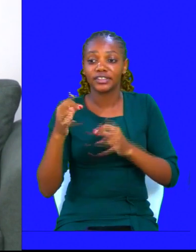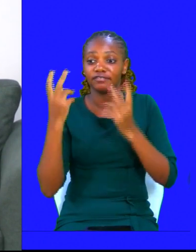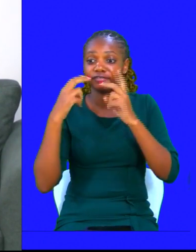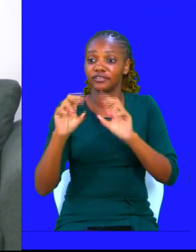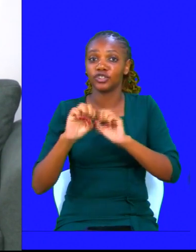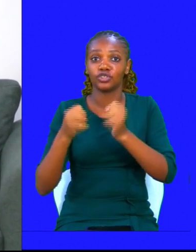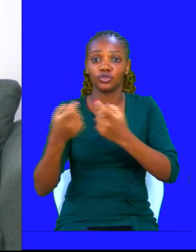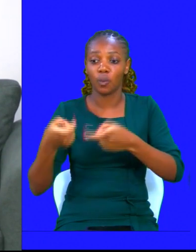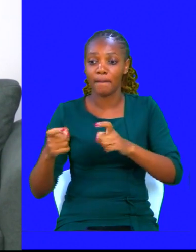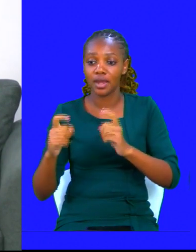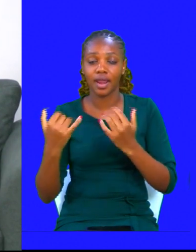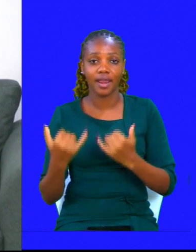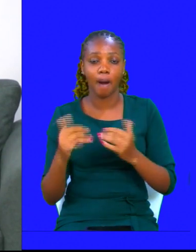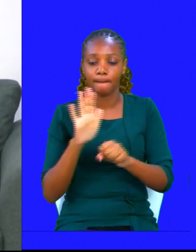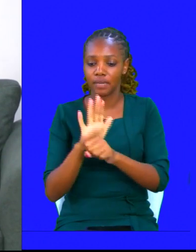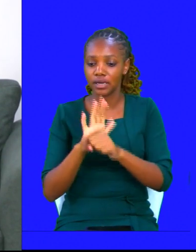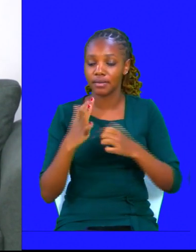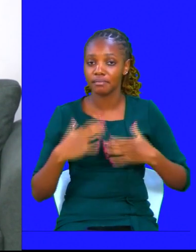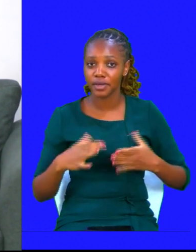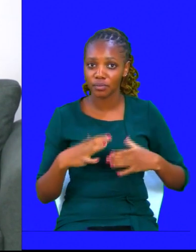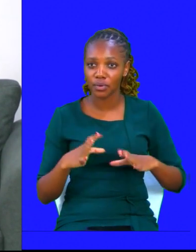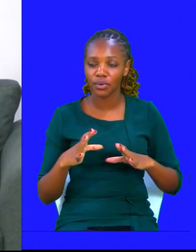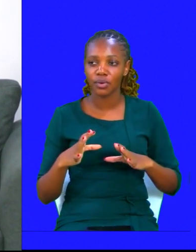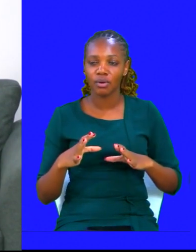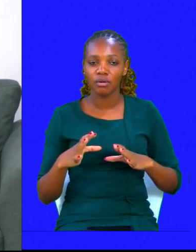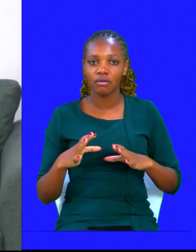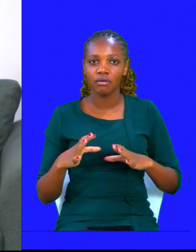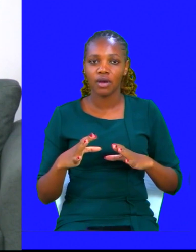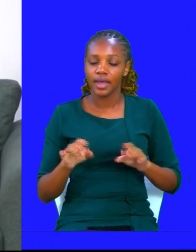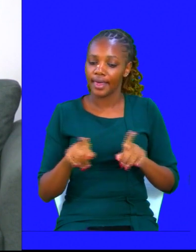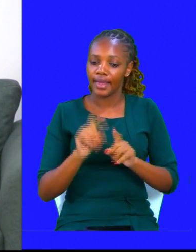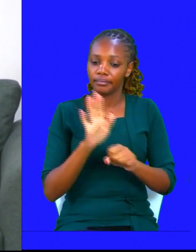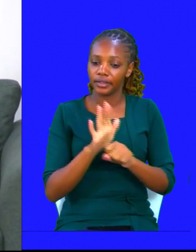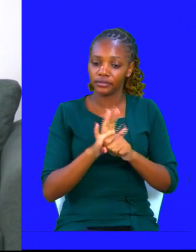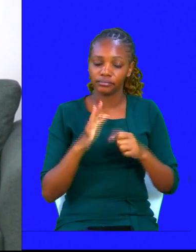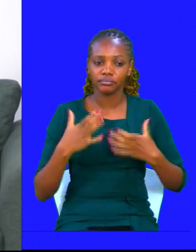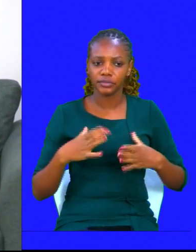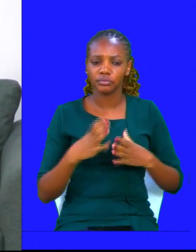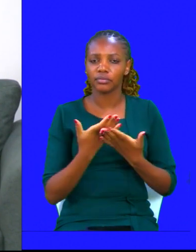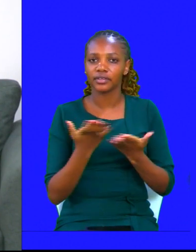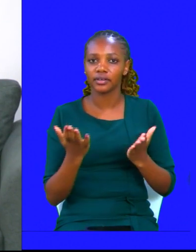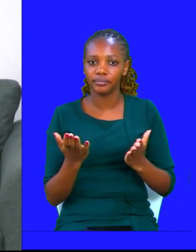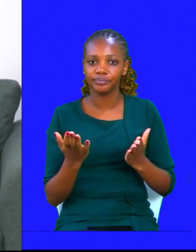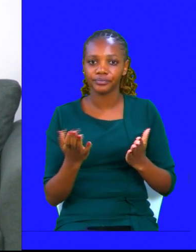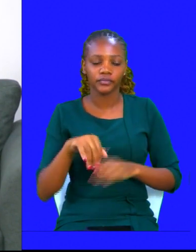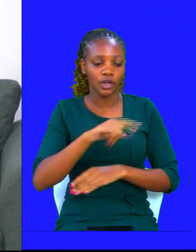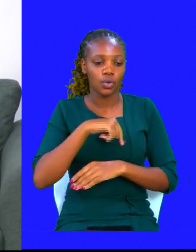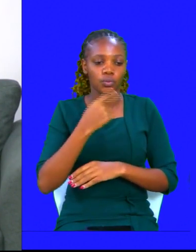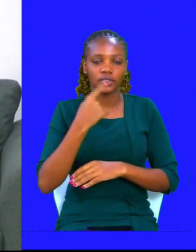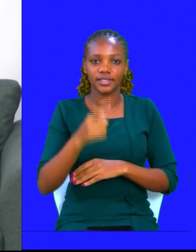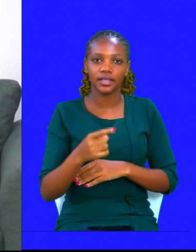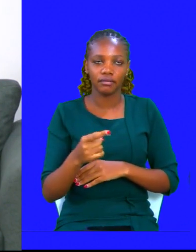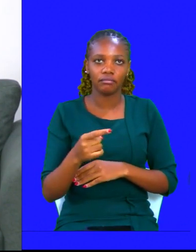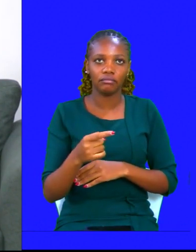media now, many people and many of us youths, we are really displaying, let me say, our